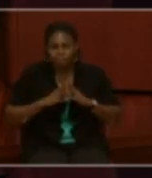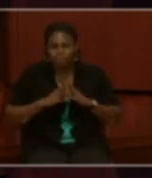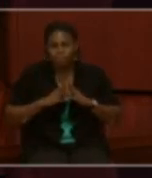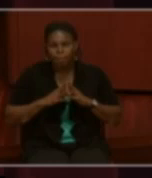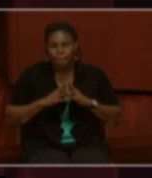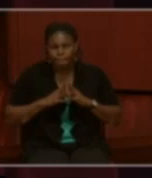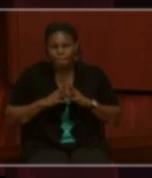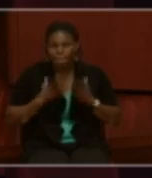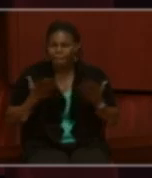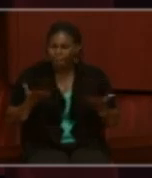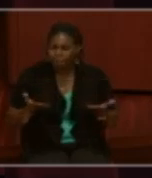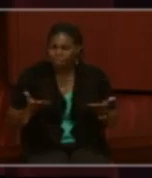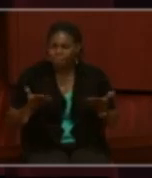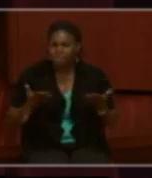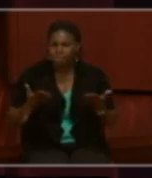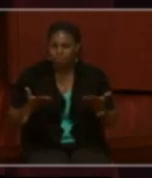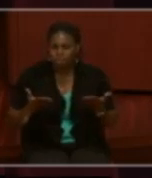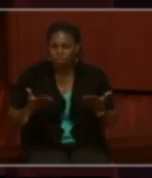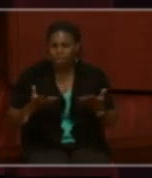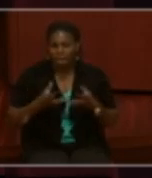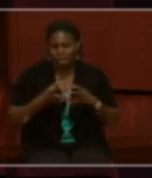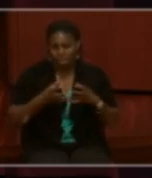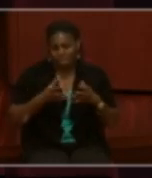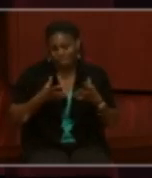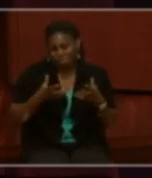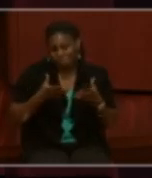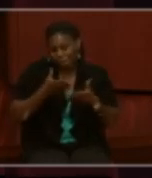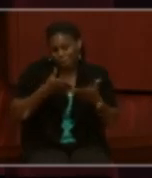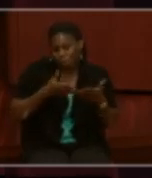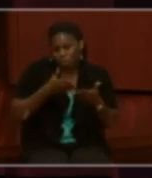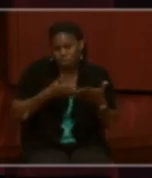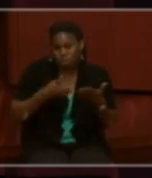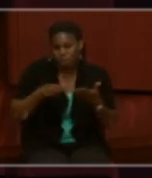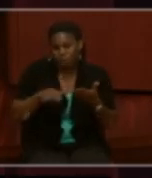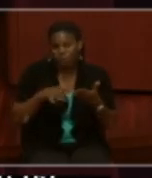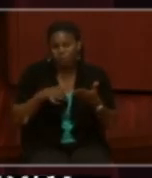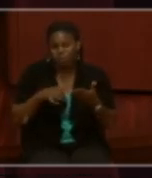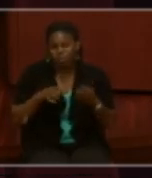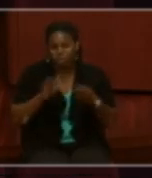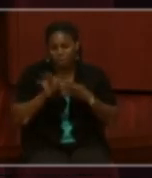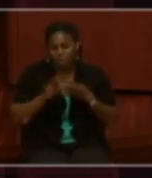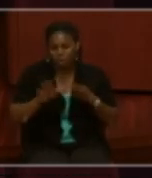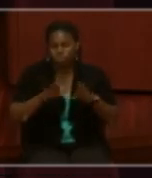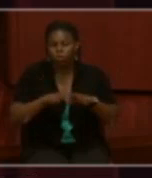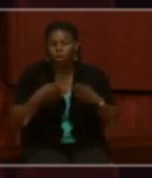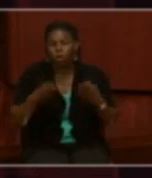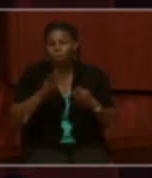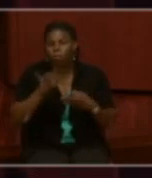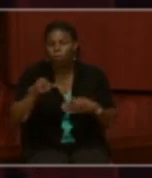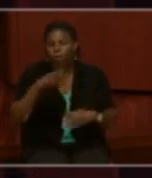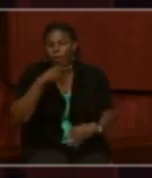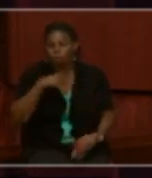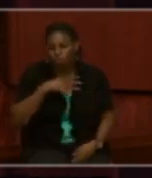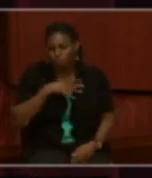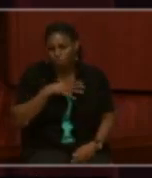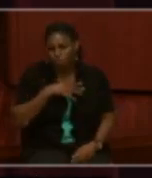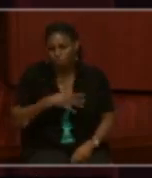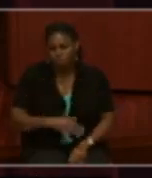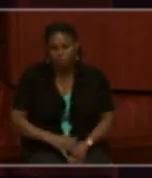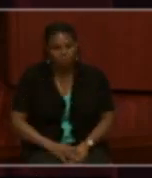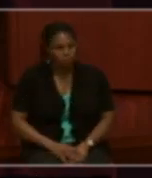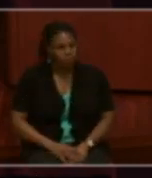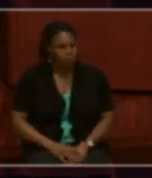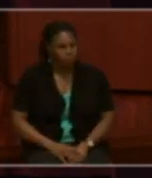a decent portion of these accounts were opened by females, by women.